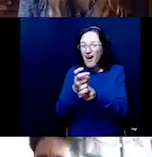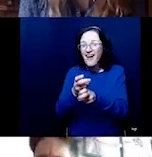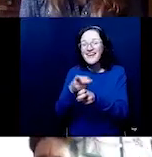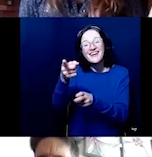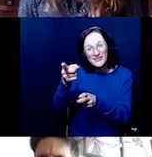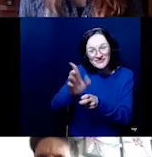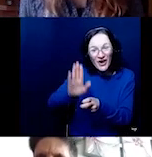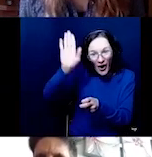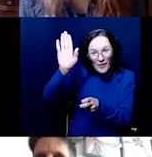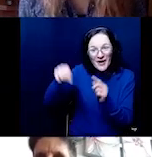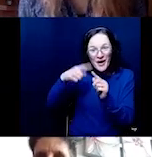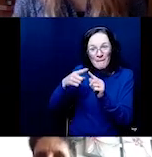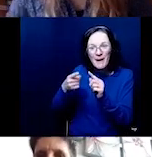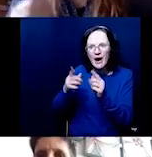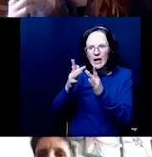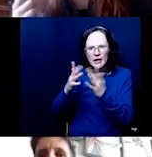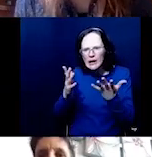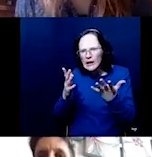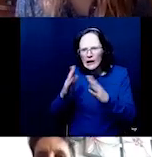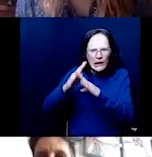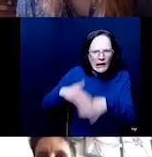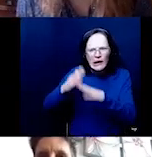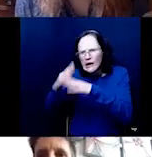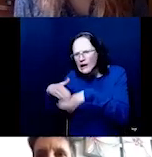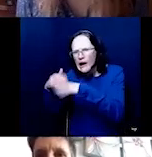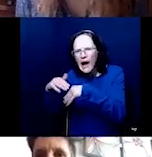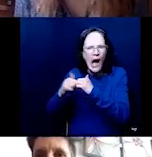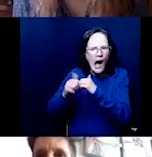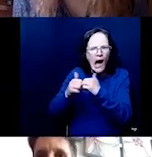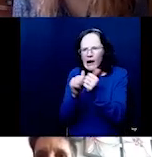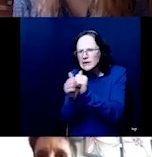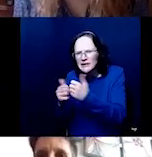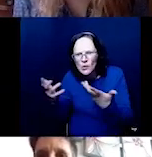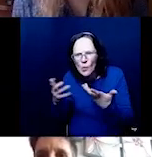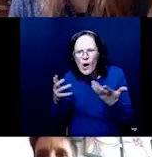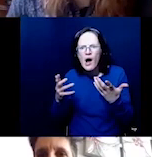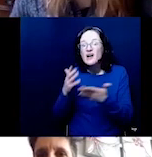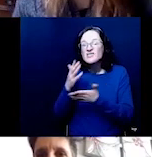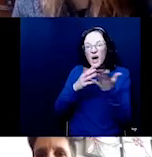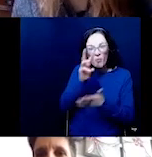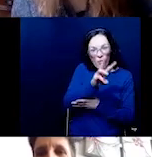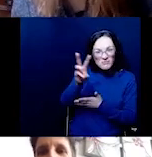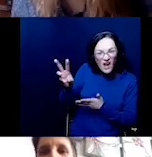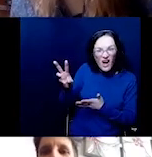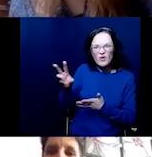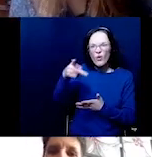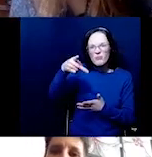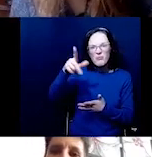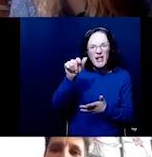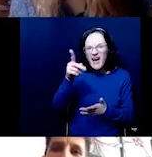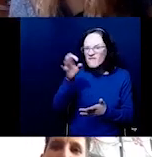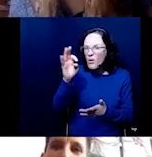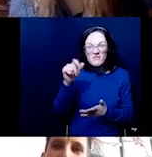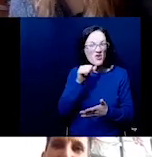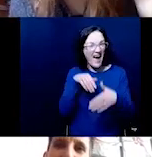need to find new accommodations. Not all programs or websites are accessible. But it can be also easier